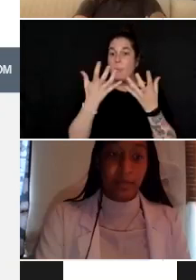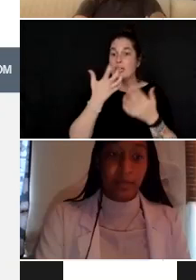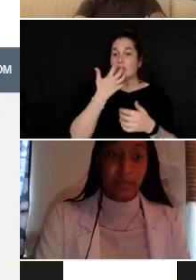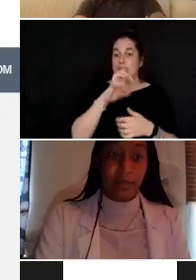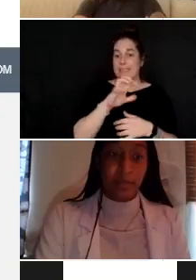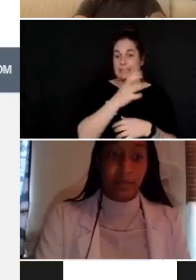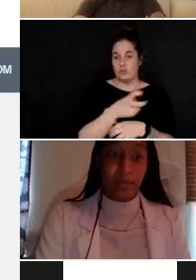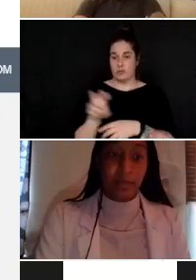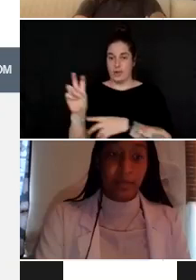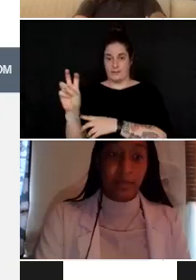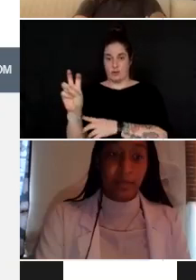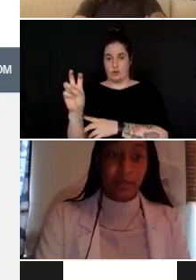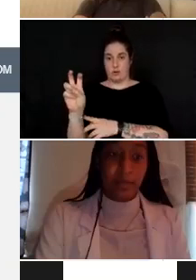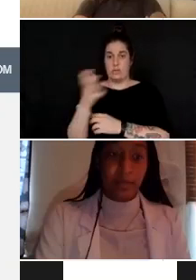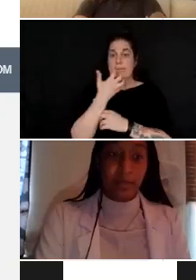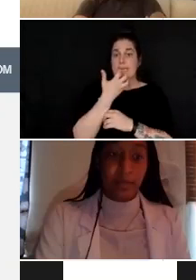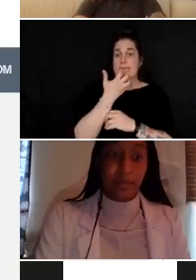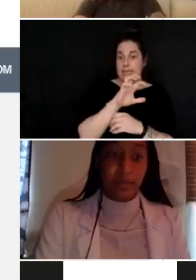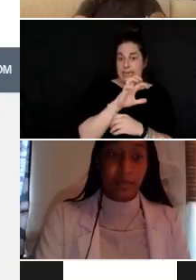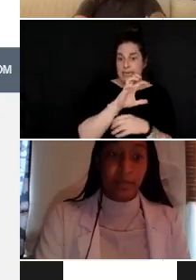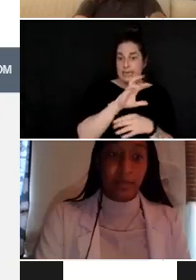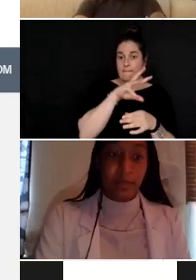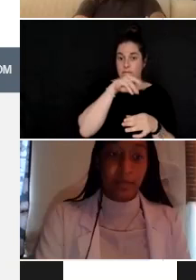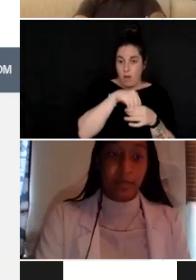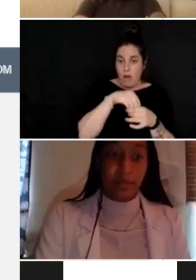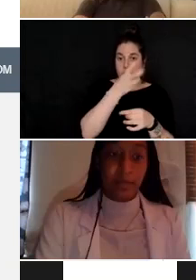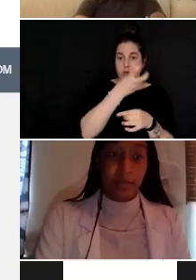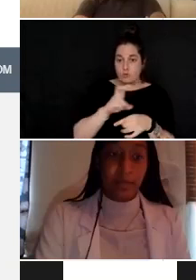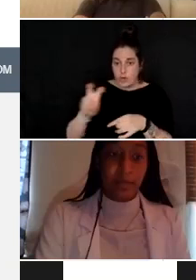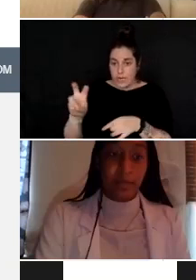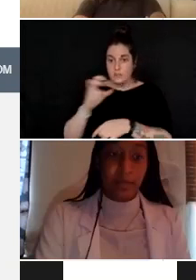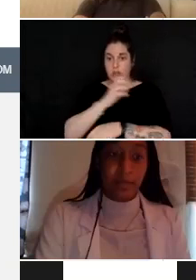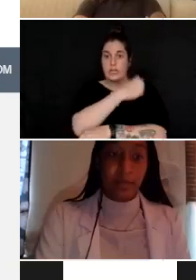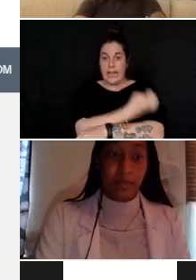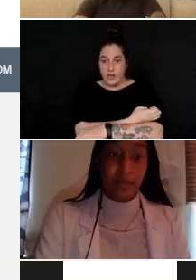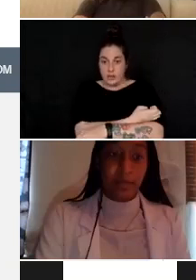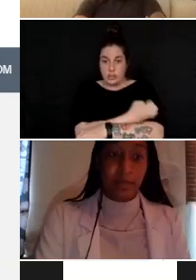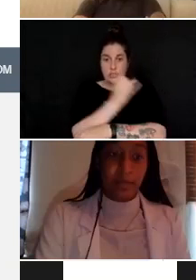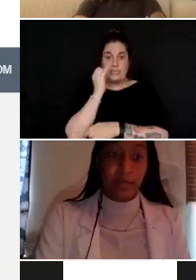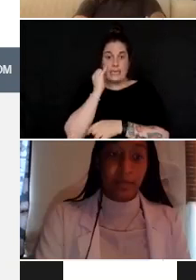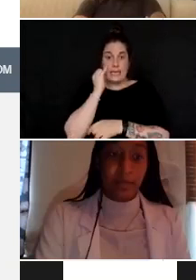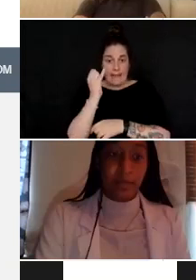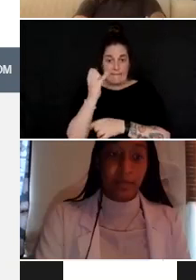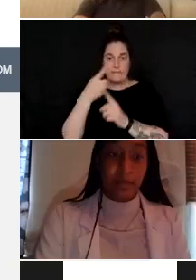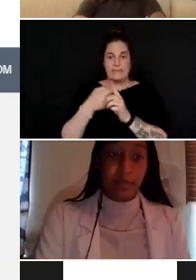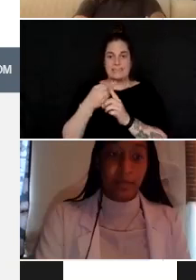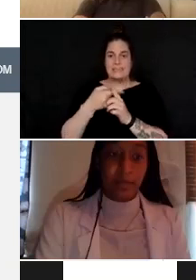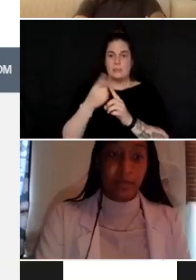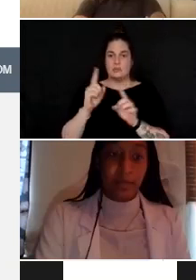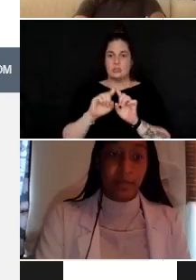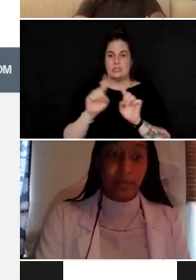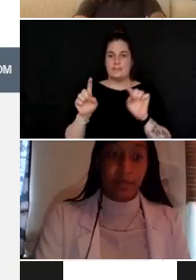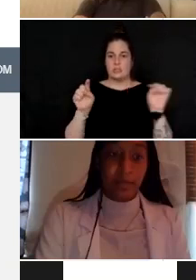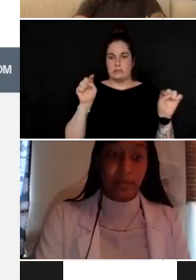heat involves a transfer of energy when there's a temperature difference, right?